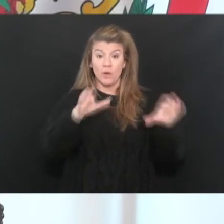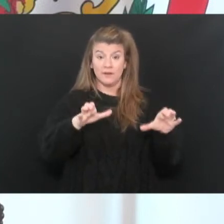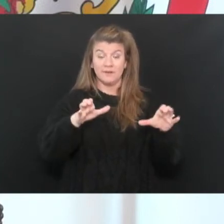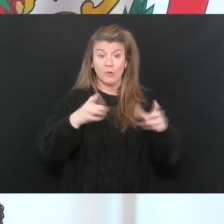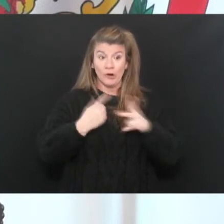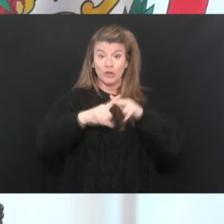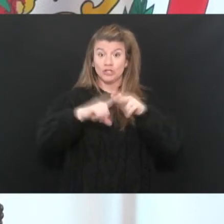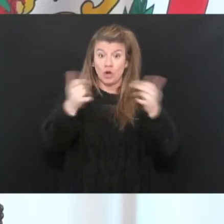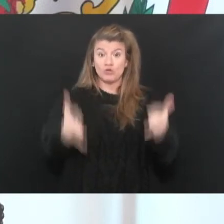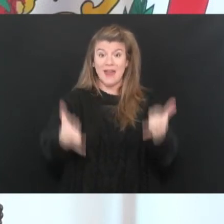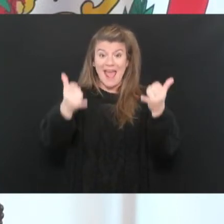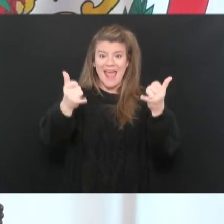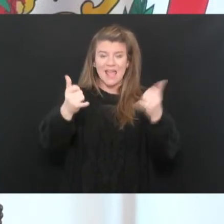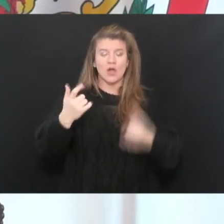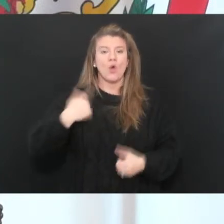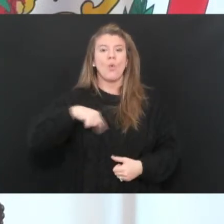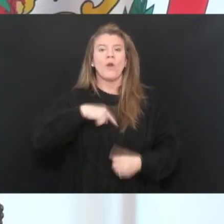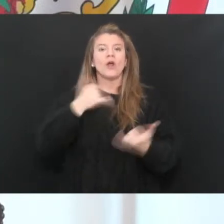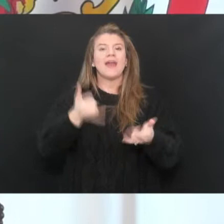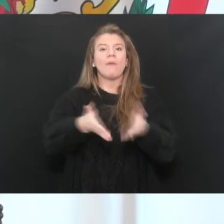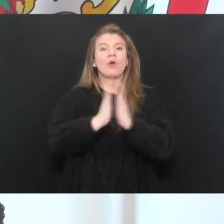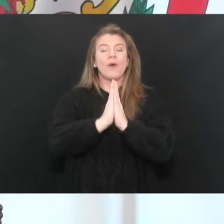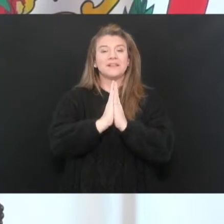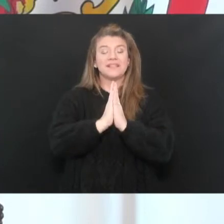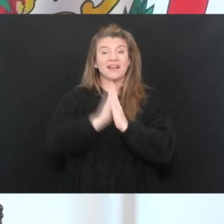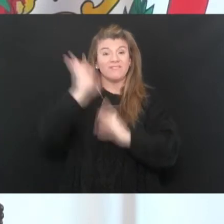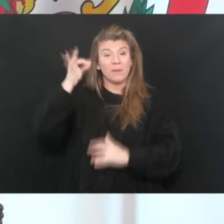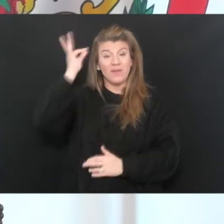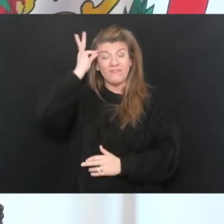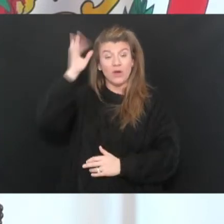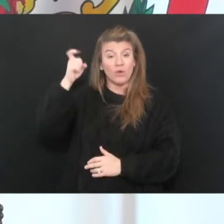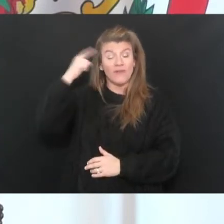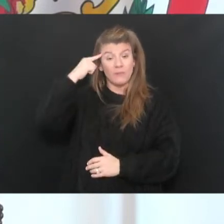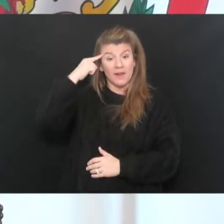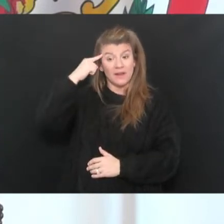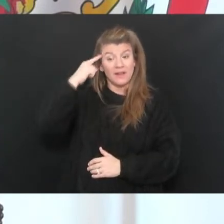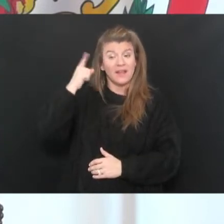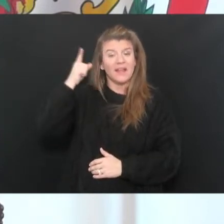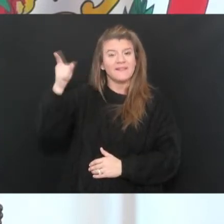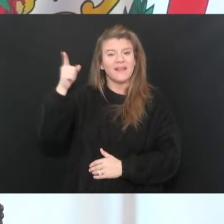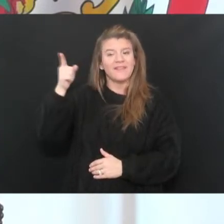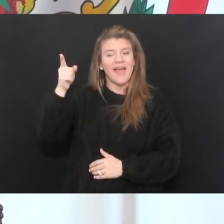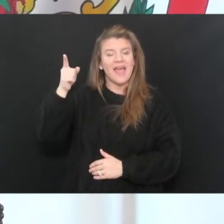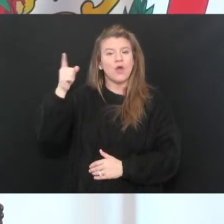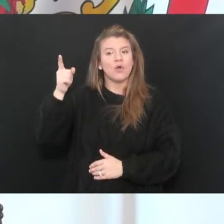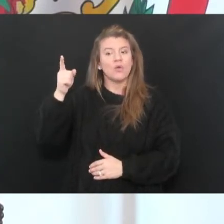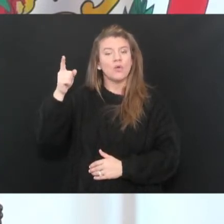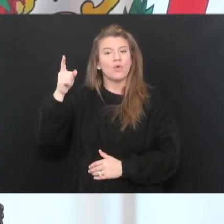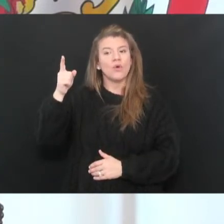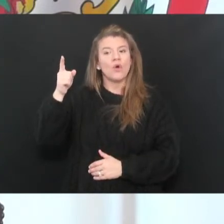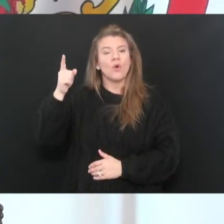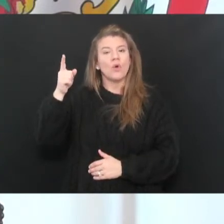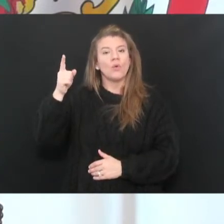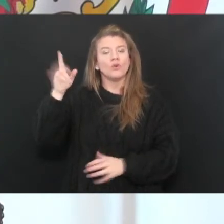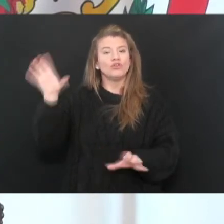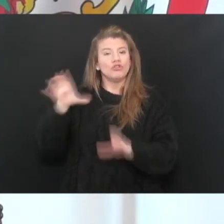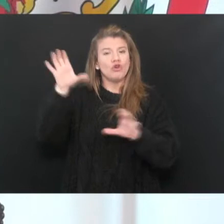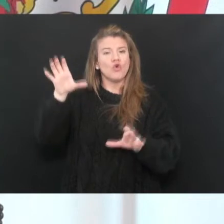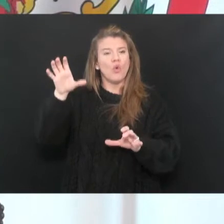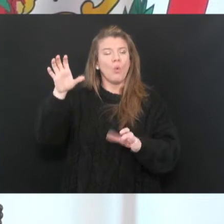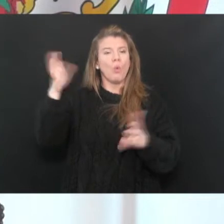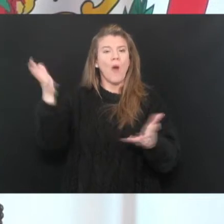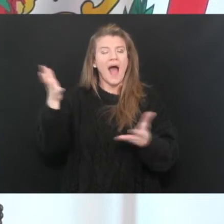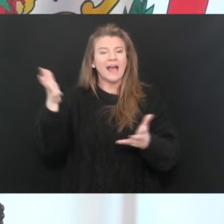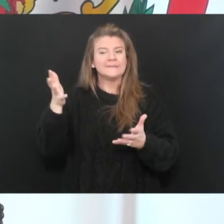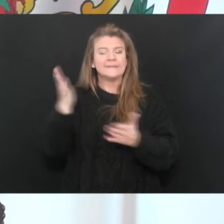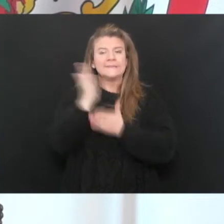now, we are requesting from the federal government that they reduce for us in some level